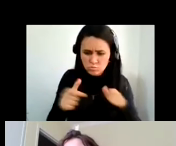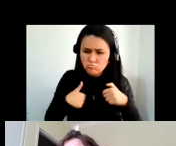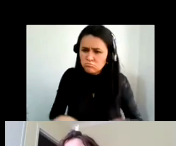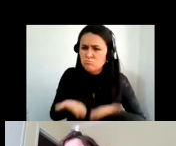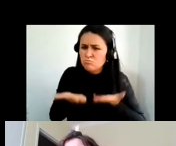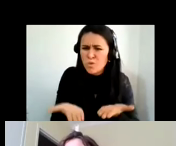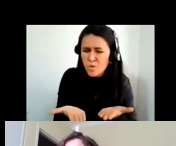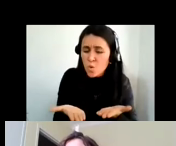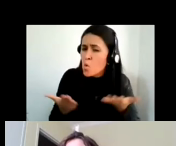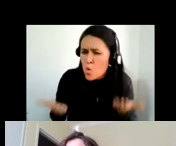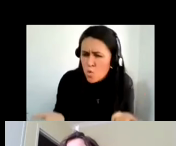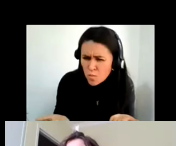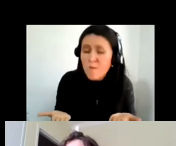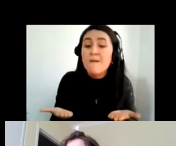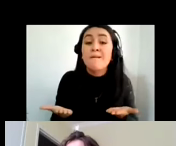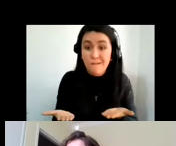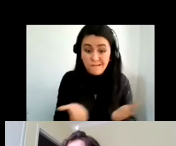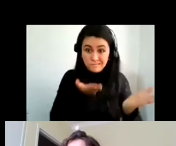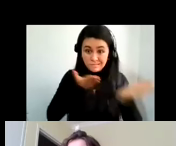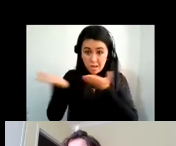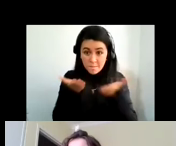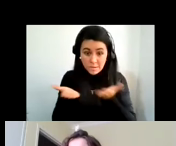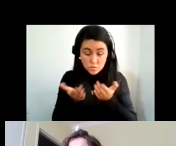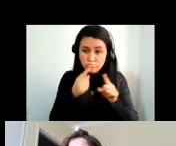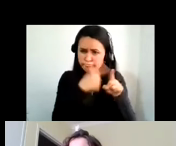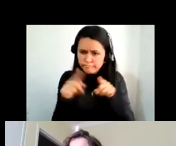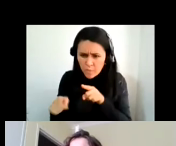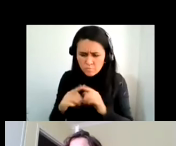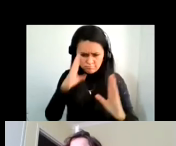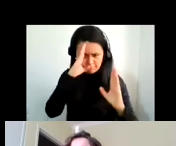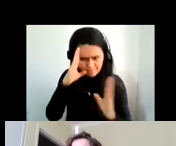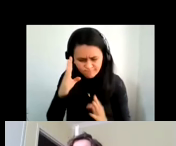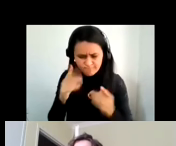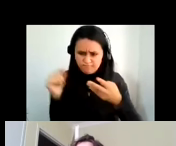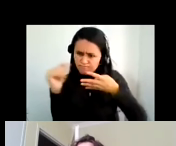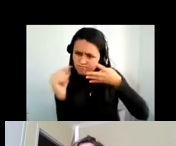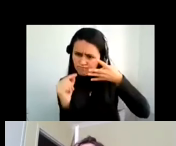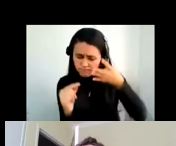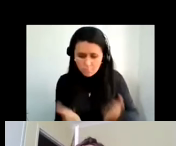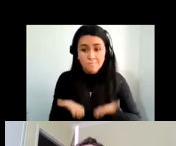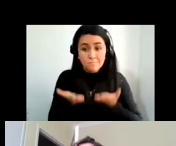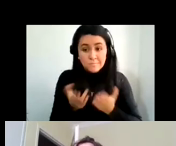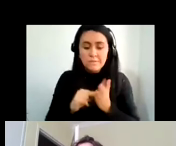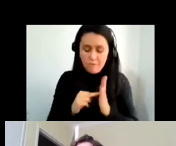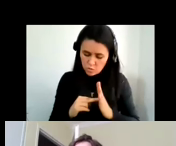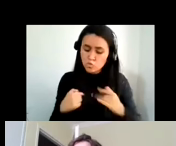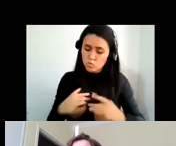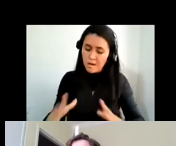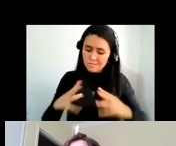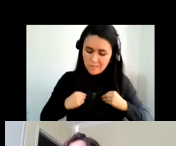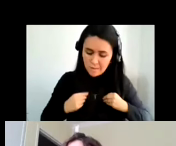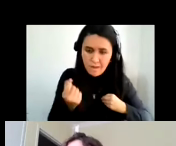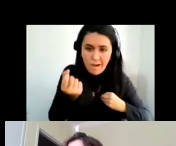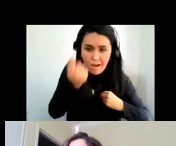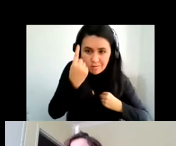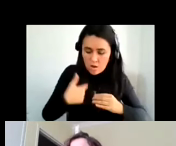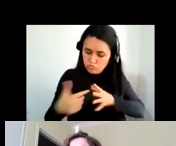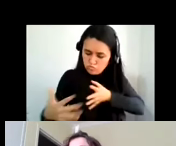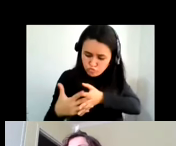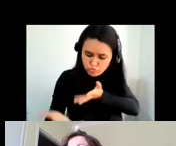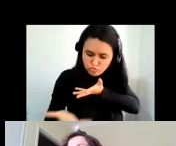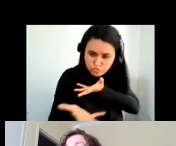of contact coverage we consider to be the foregone care. Now, coming back to the final level in the